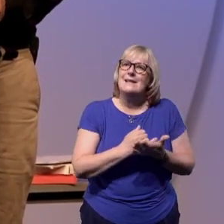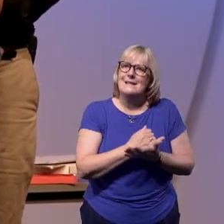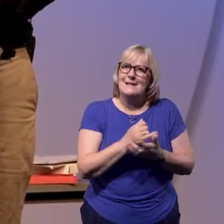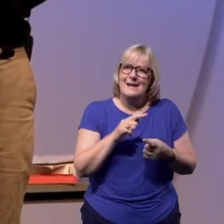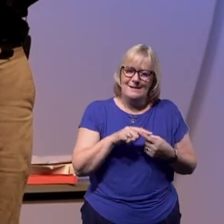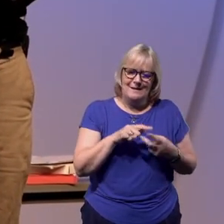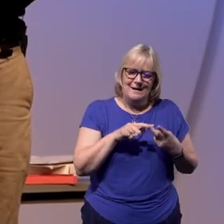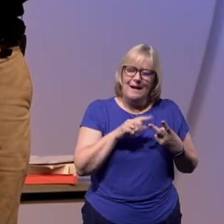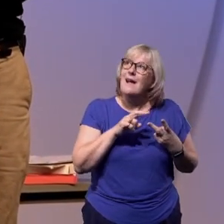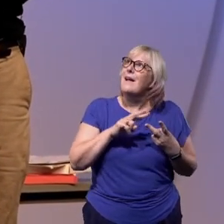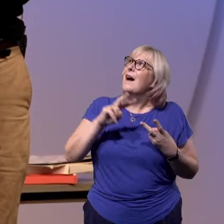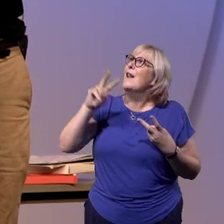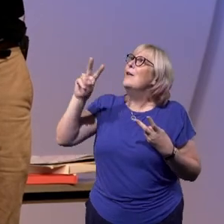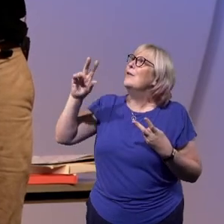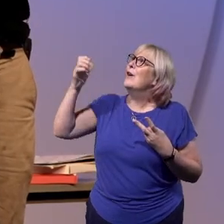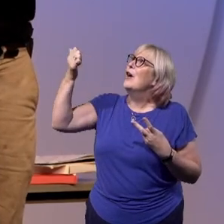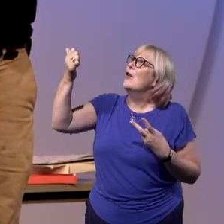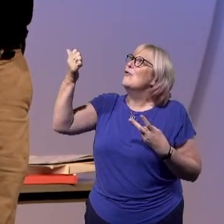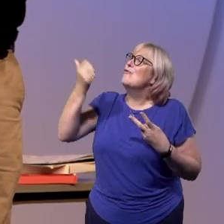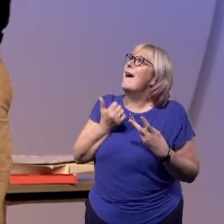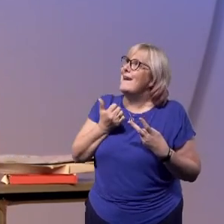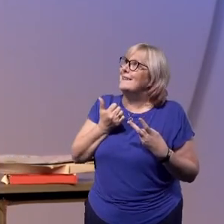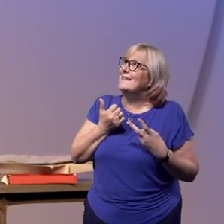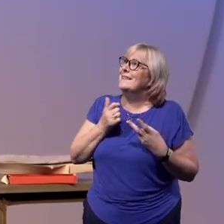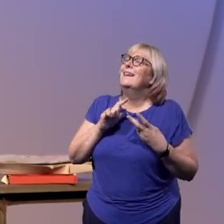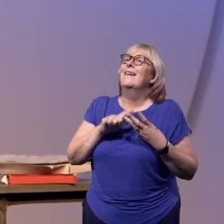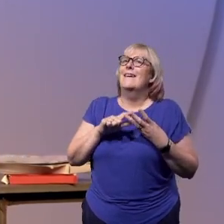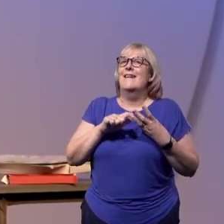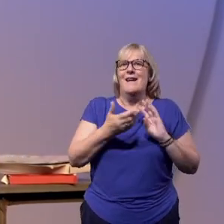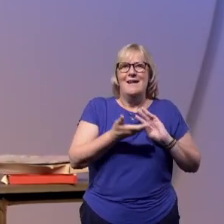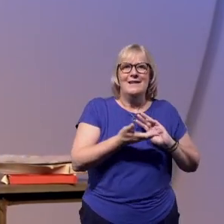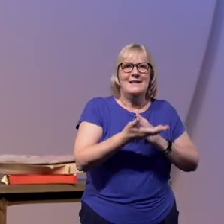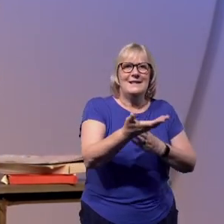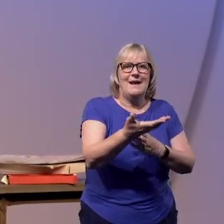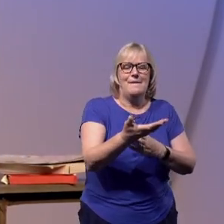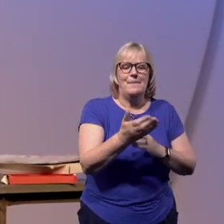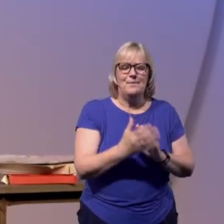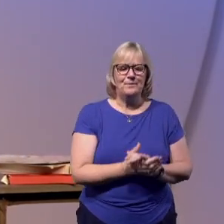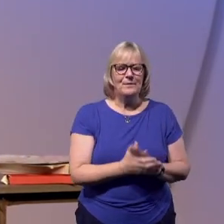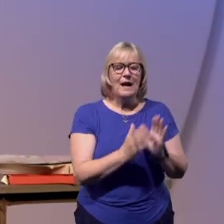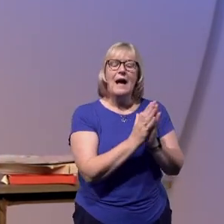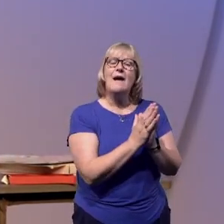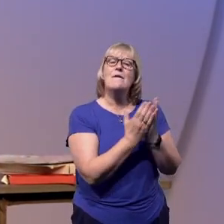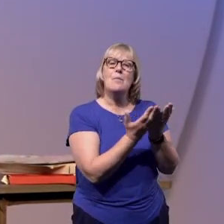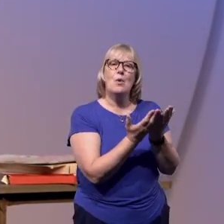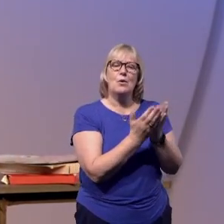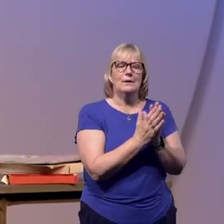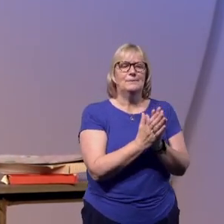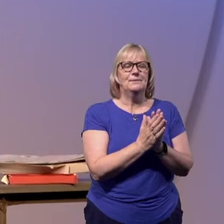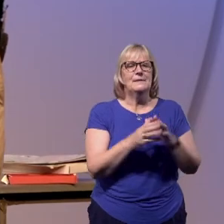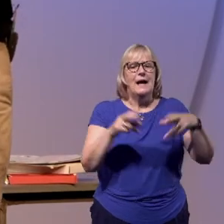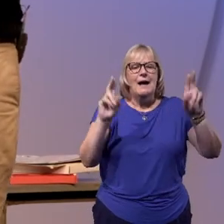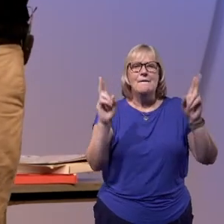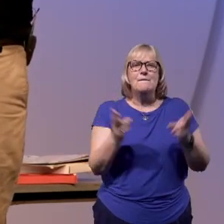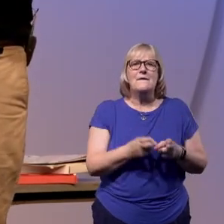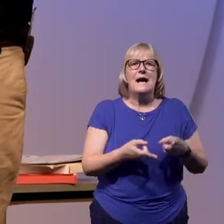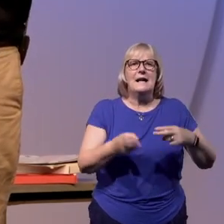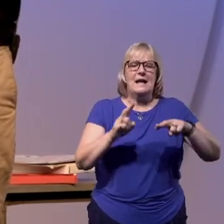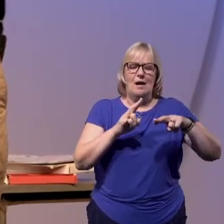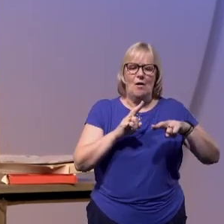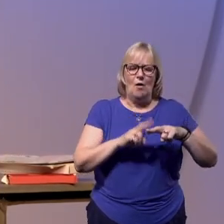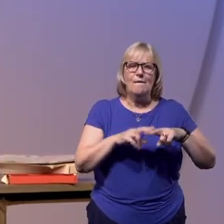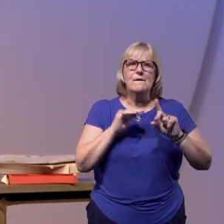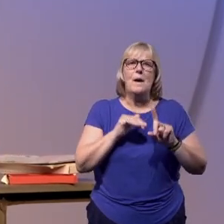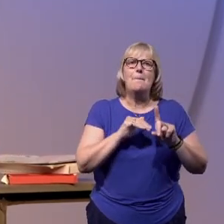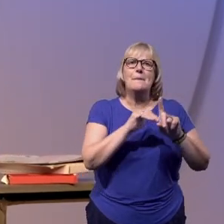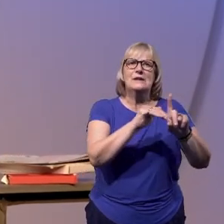I feel joy and I want to serve. I use all the time this book, The Valley of Vision. I don't know if you know it, Puritan Prayers. But in order to keep